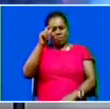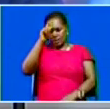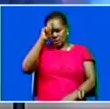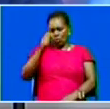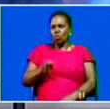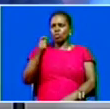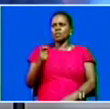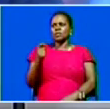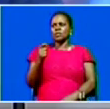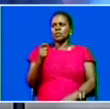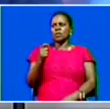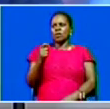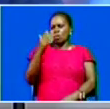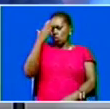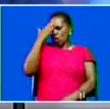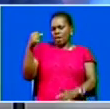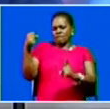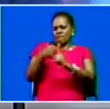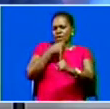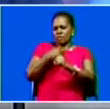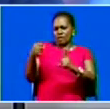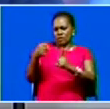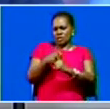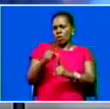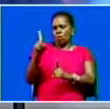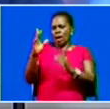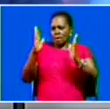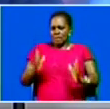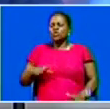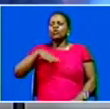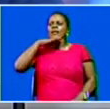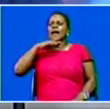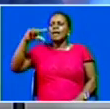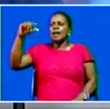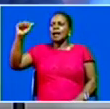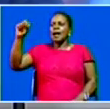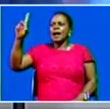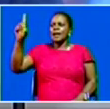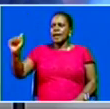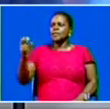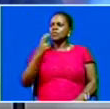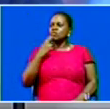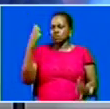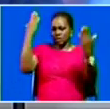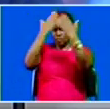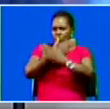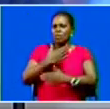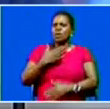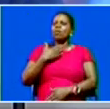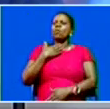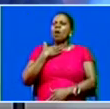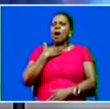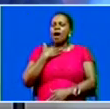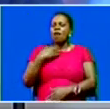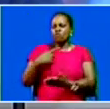Magistrate Vincent Adet over violence that left one person dead in Ganda, Malindi, Tuesday night. The prosecution sought to have her detained